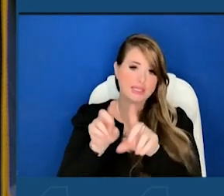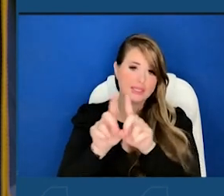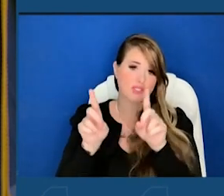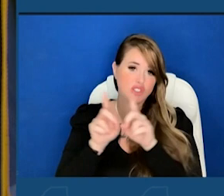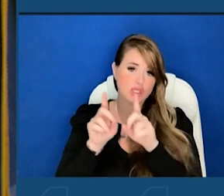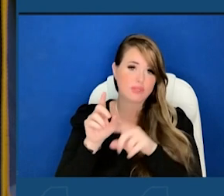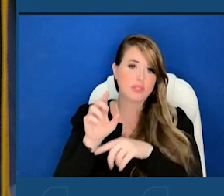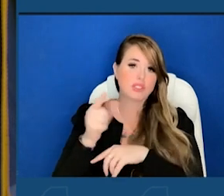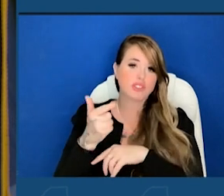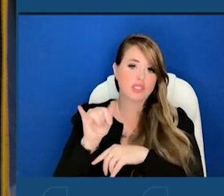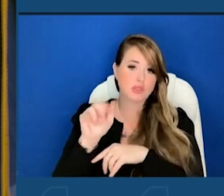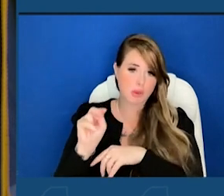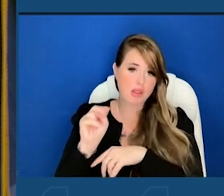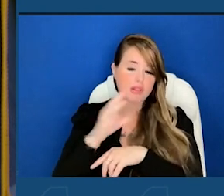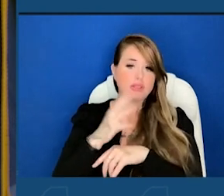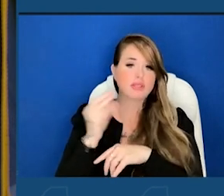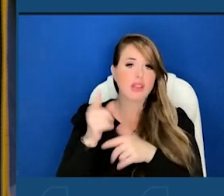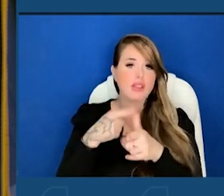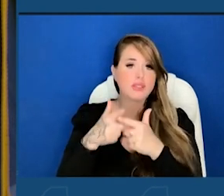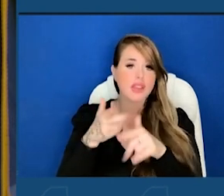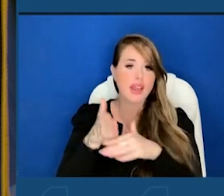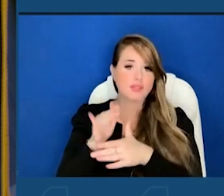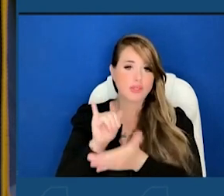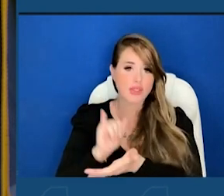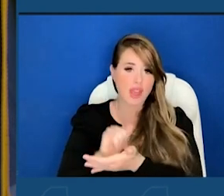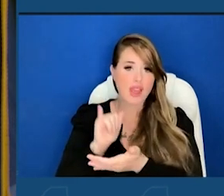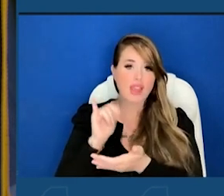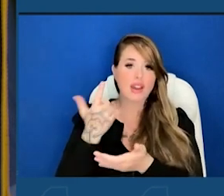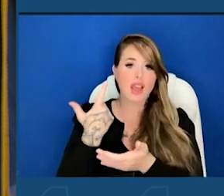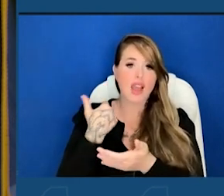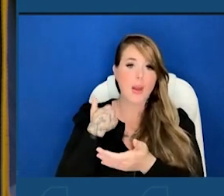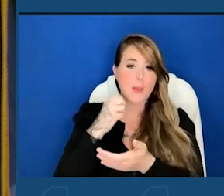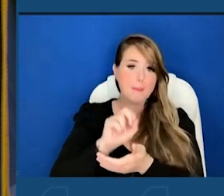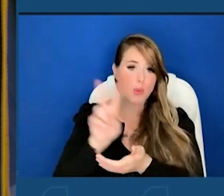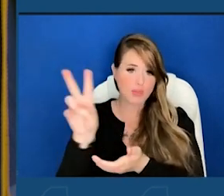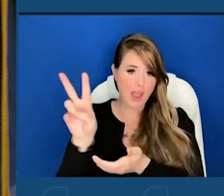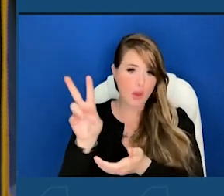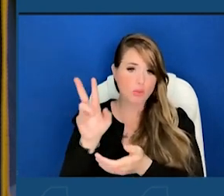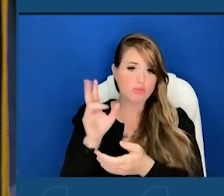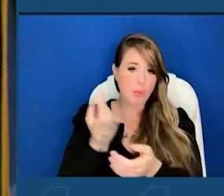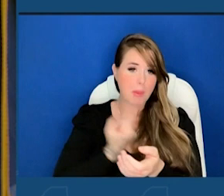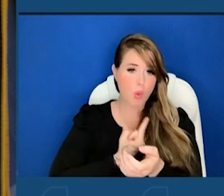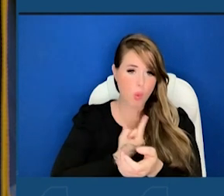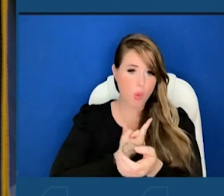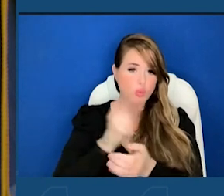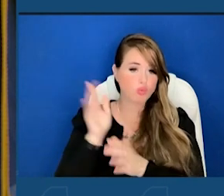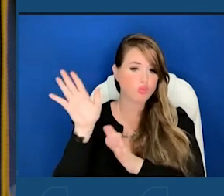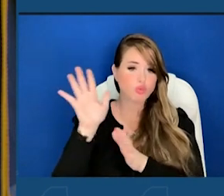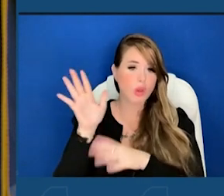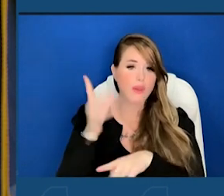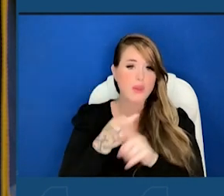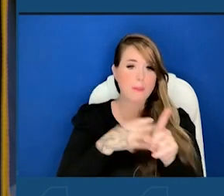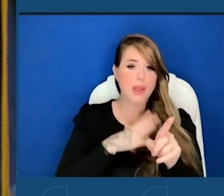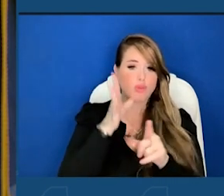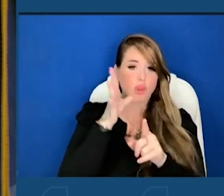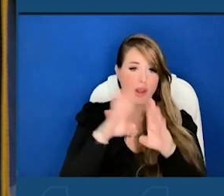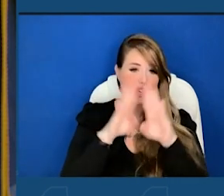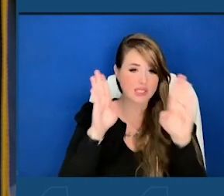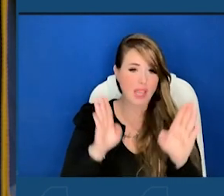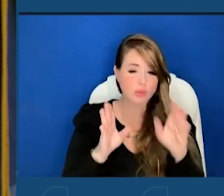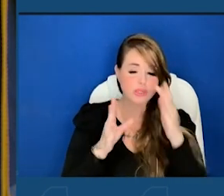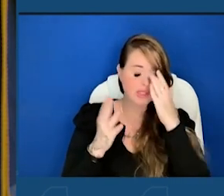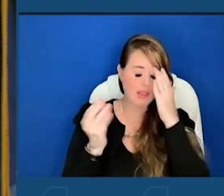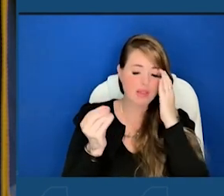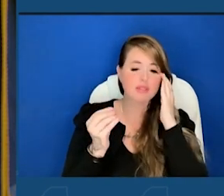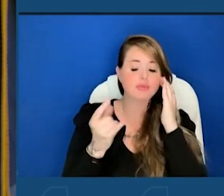Oncology. And then from there, I moved out on my own from my grandparents, and